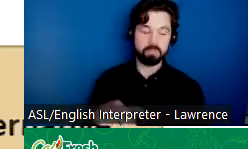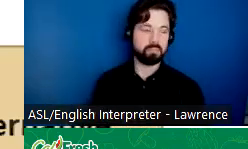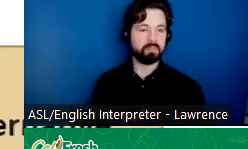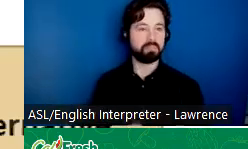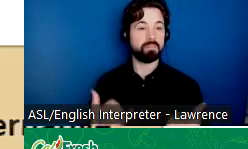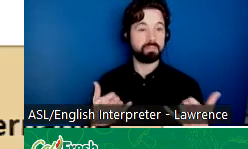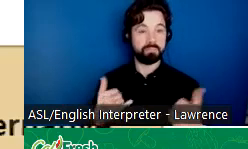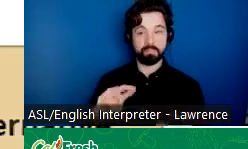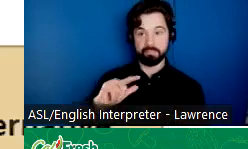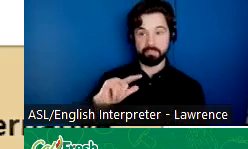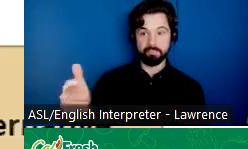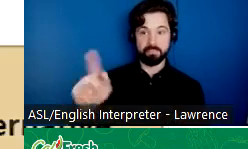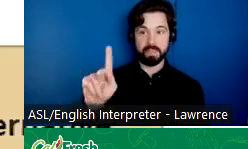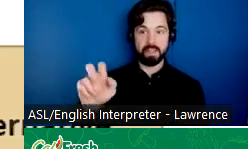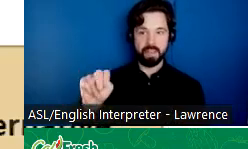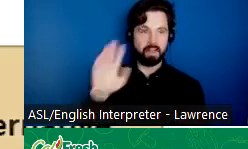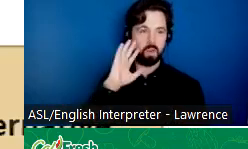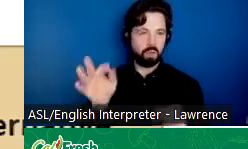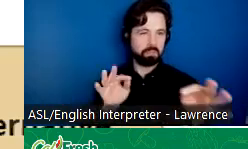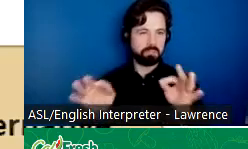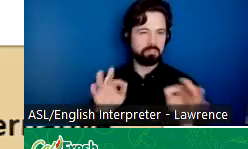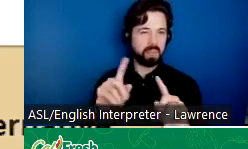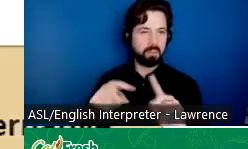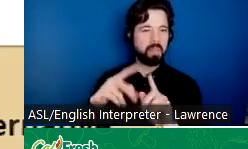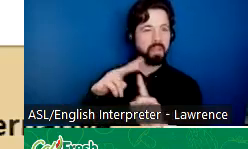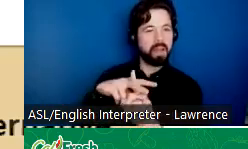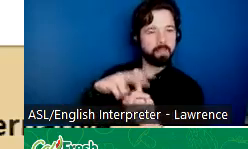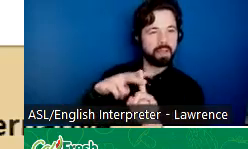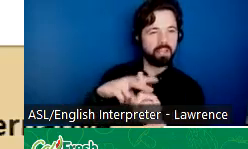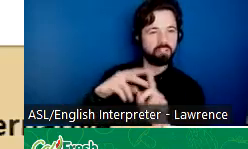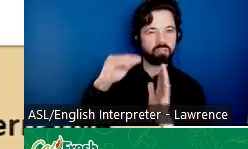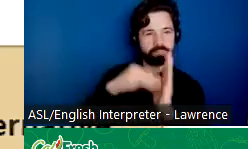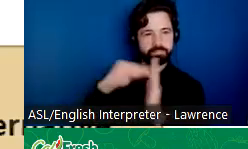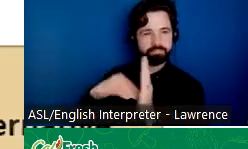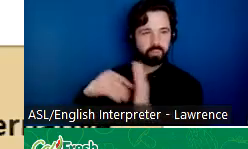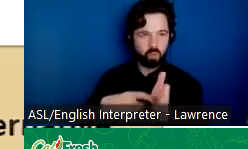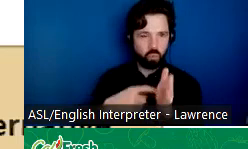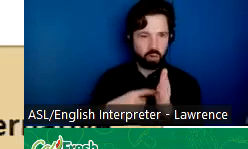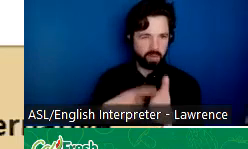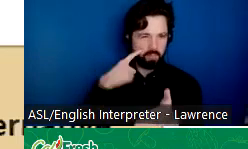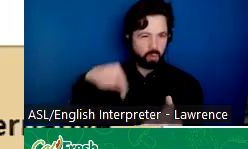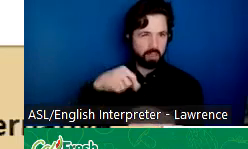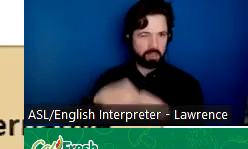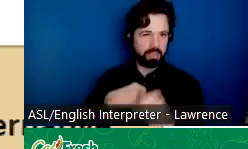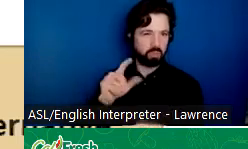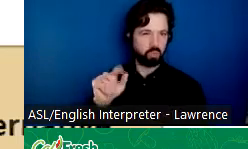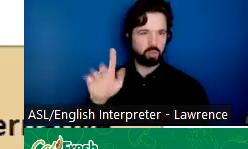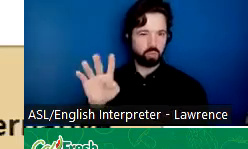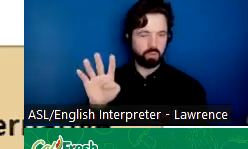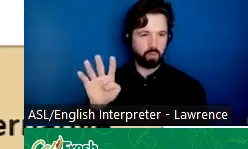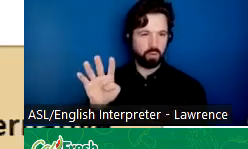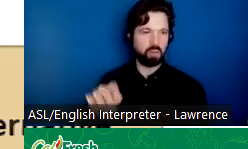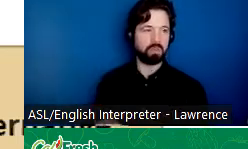to Karen to provide an overview of the application requirements for 2024 for those students who are not